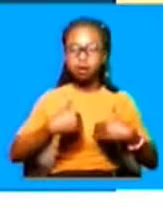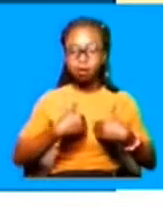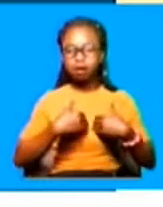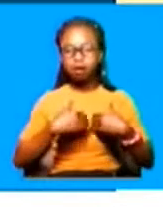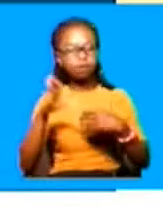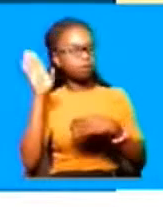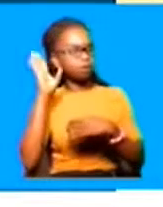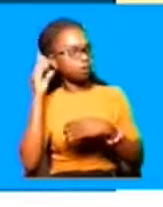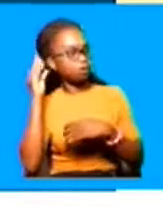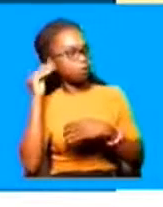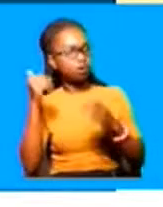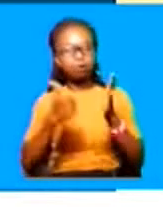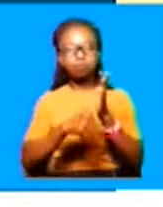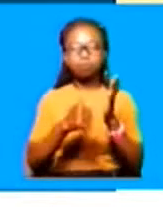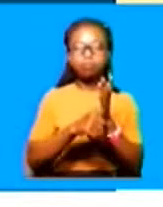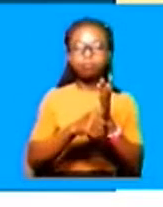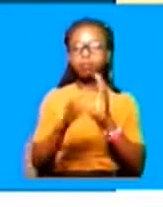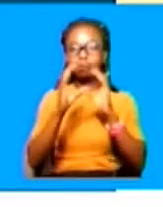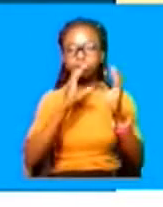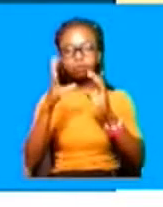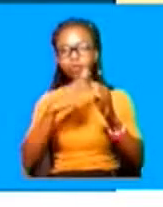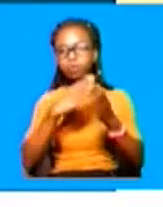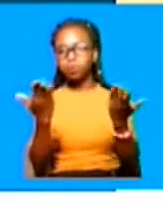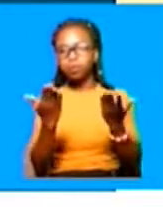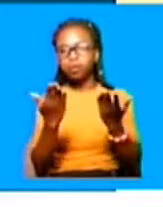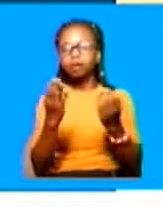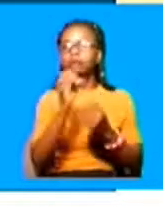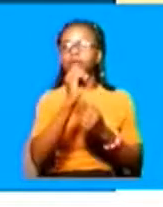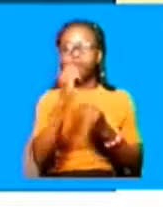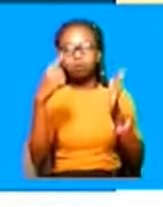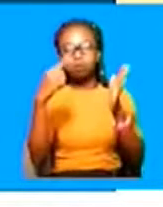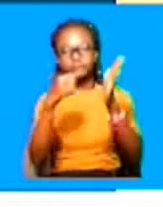mar koso winjo wach kod wuoyo to atamalo